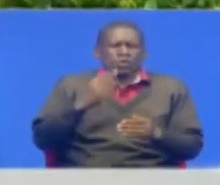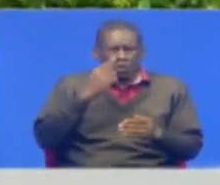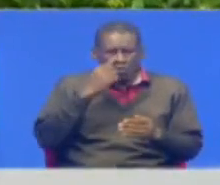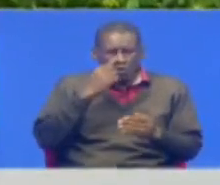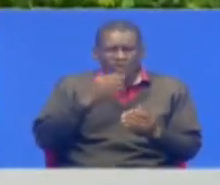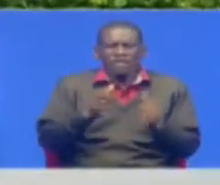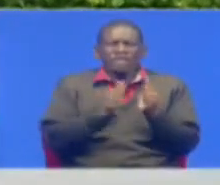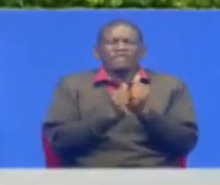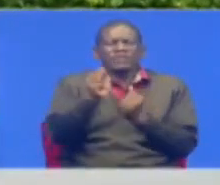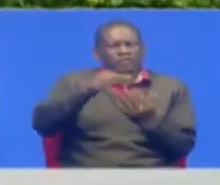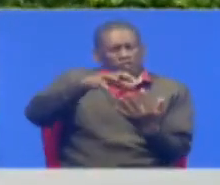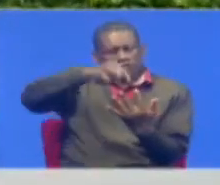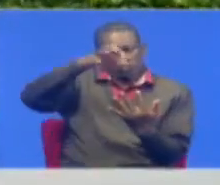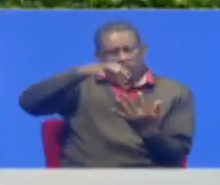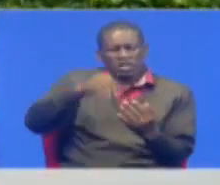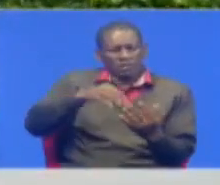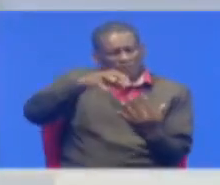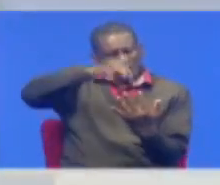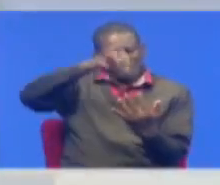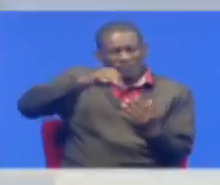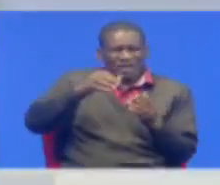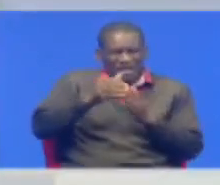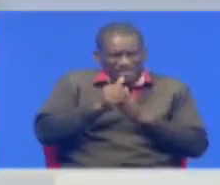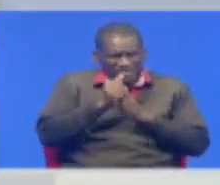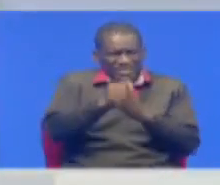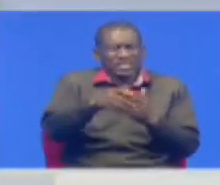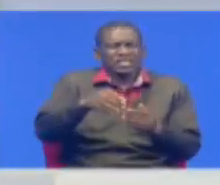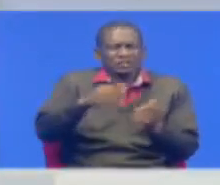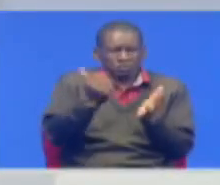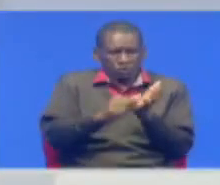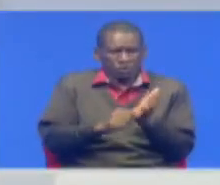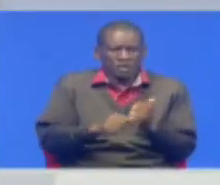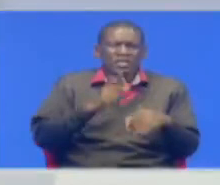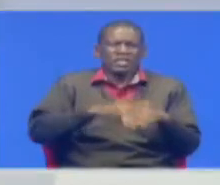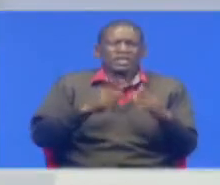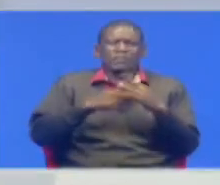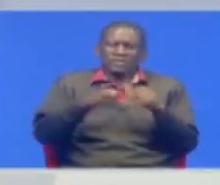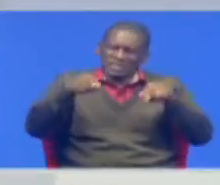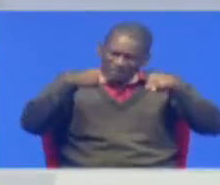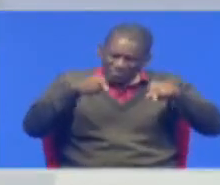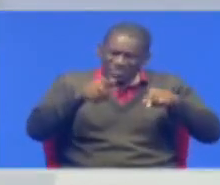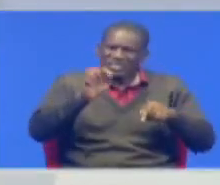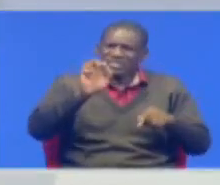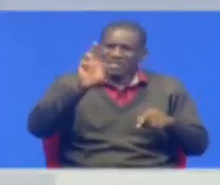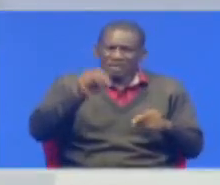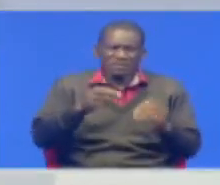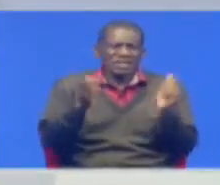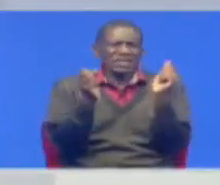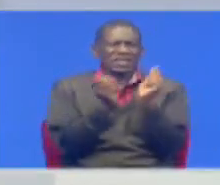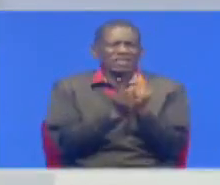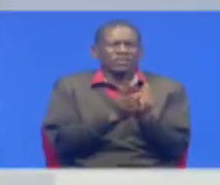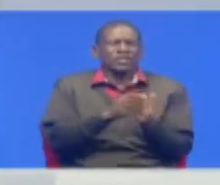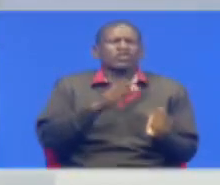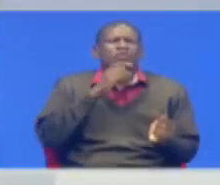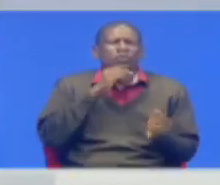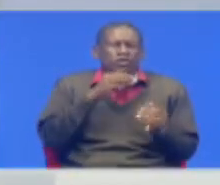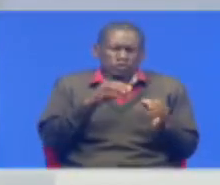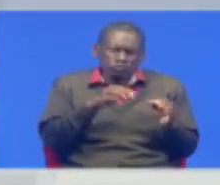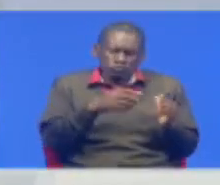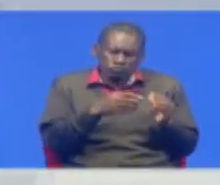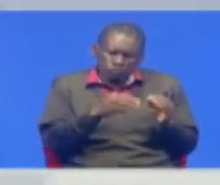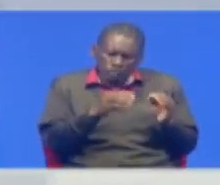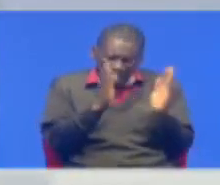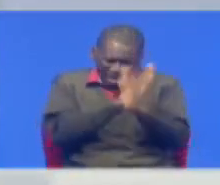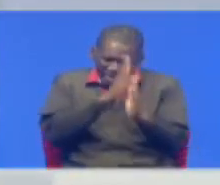identified as the ringleaders of the disruption. And when we started this term, 11 of them sneaked